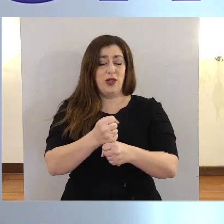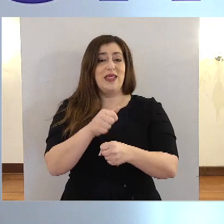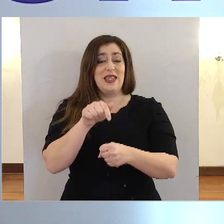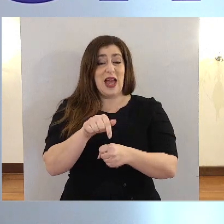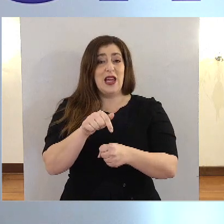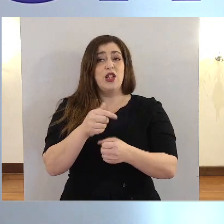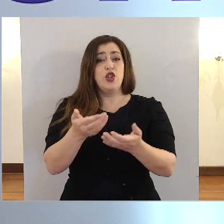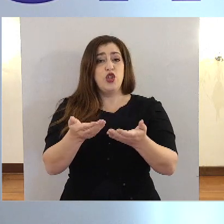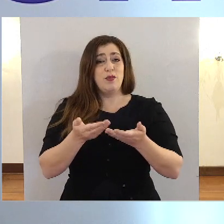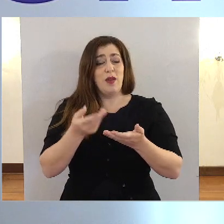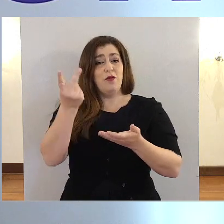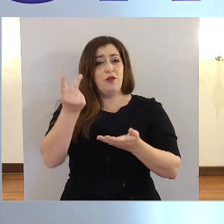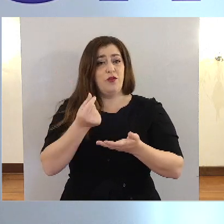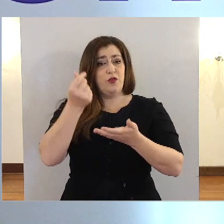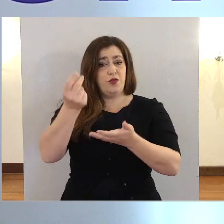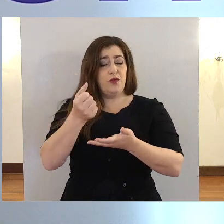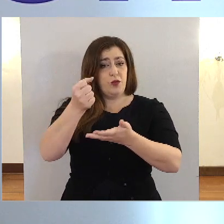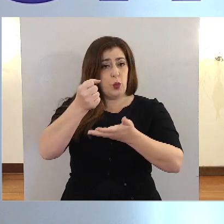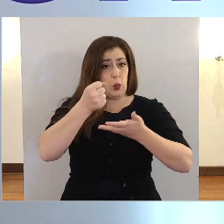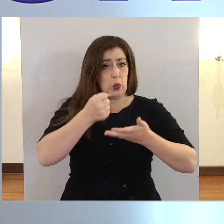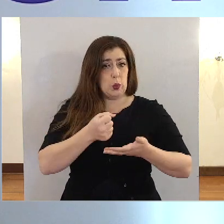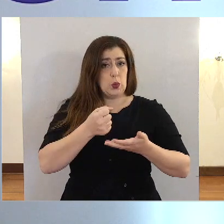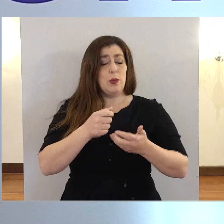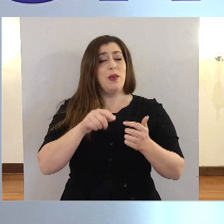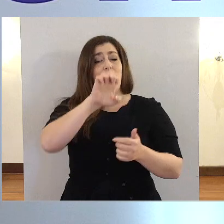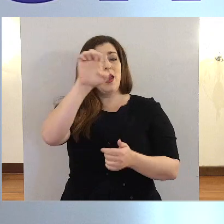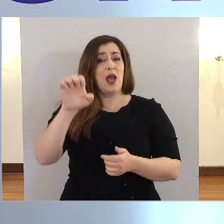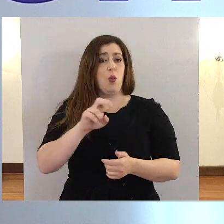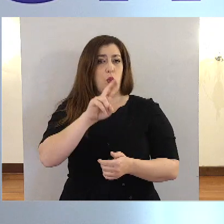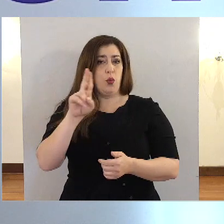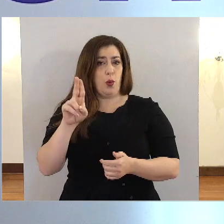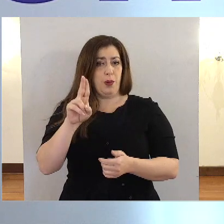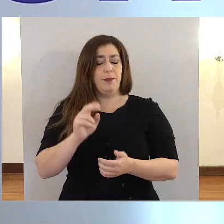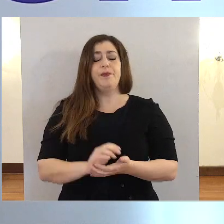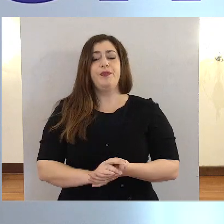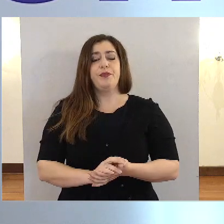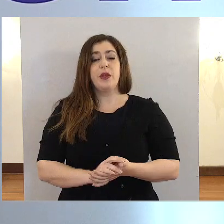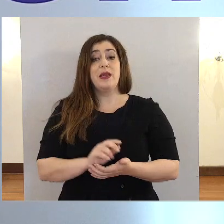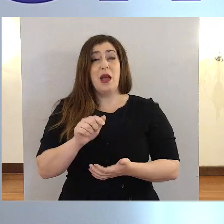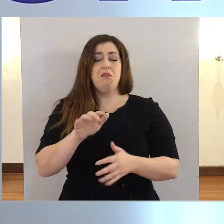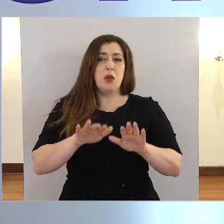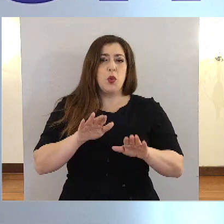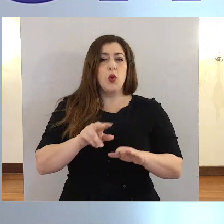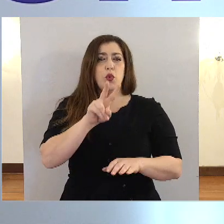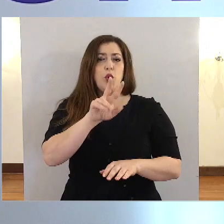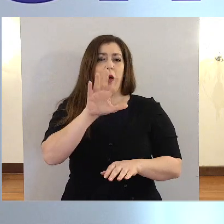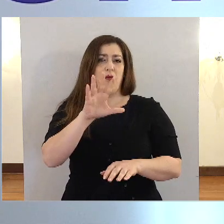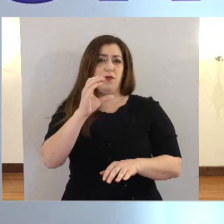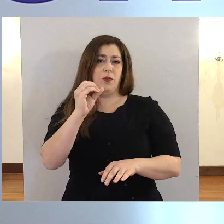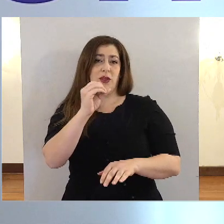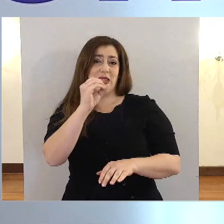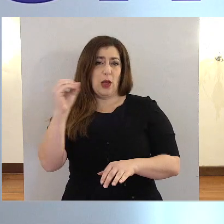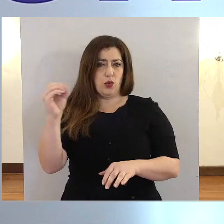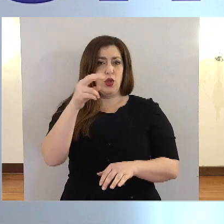by the Rights, Equality and Citizenship Programme of the European Union, an investment of around €250,000,